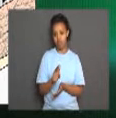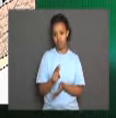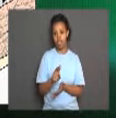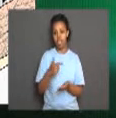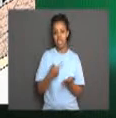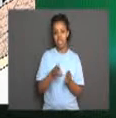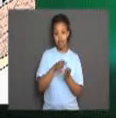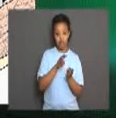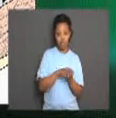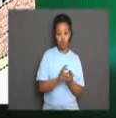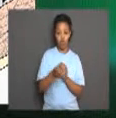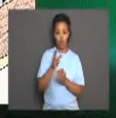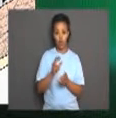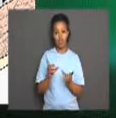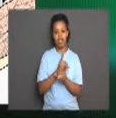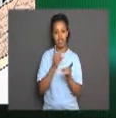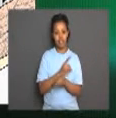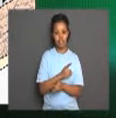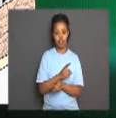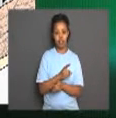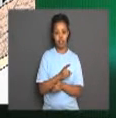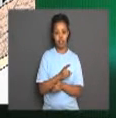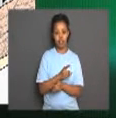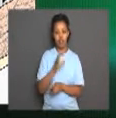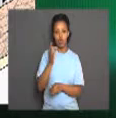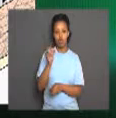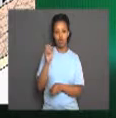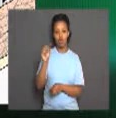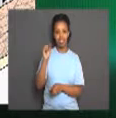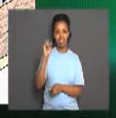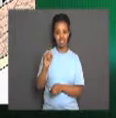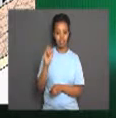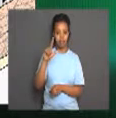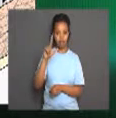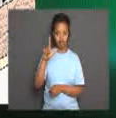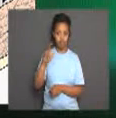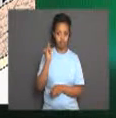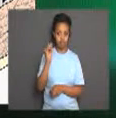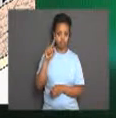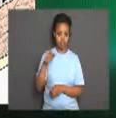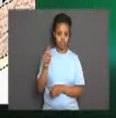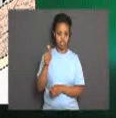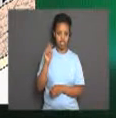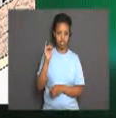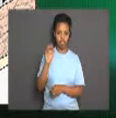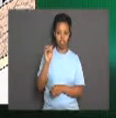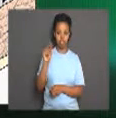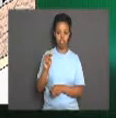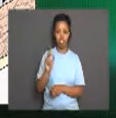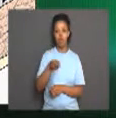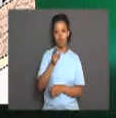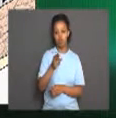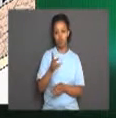quickly, fossilization is more likely to happen. A landslide